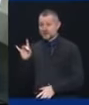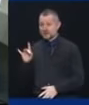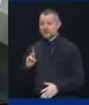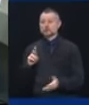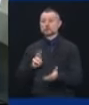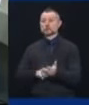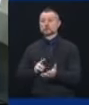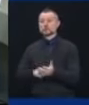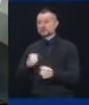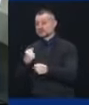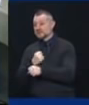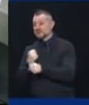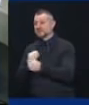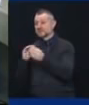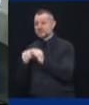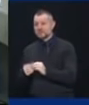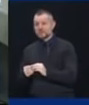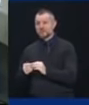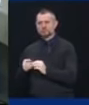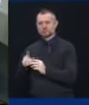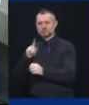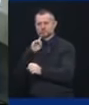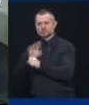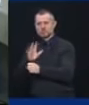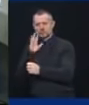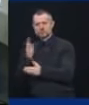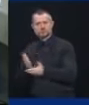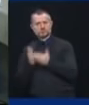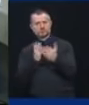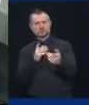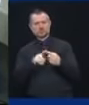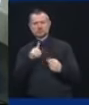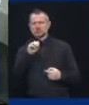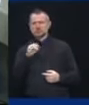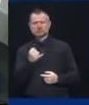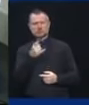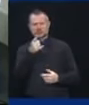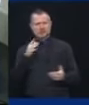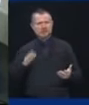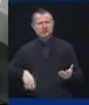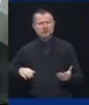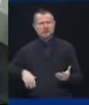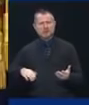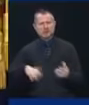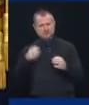documents. This has not happened. Can you make a commitment to do so today? Thank you.